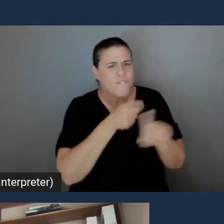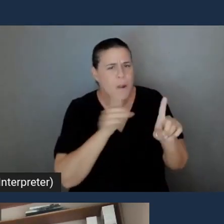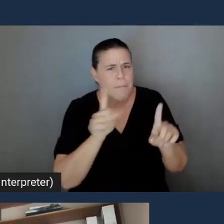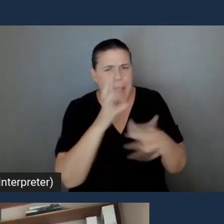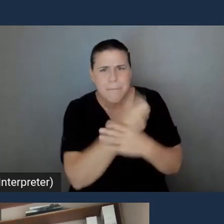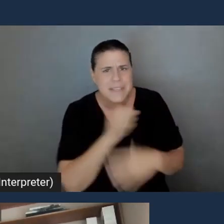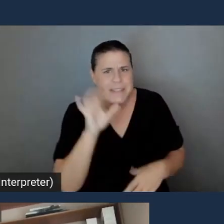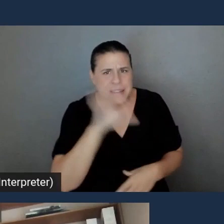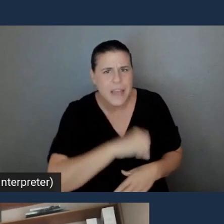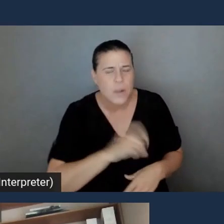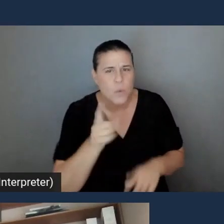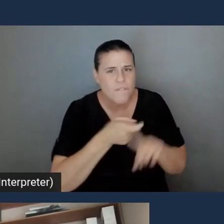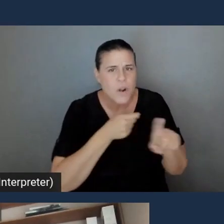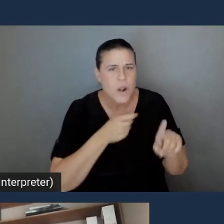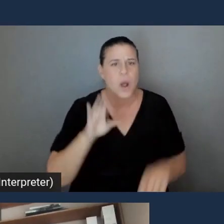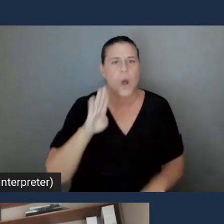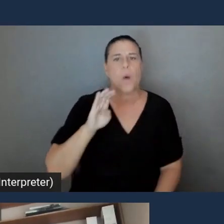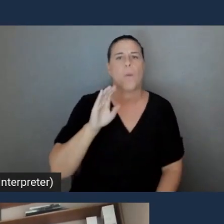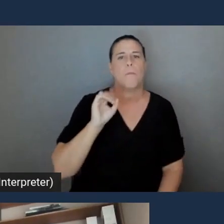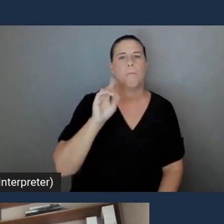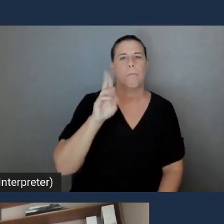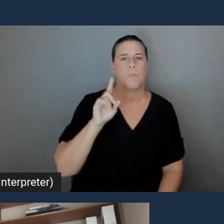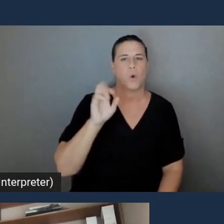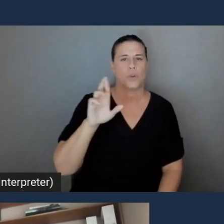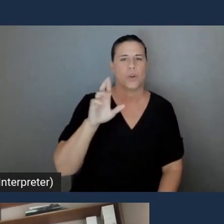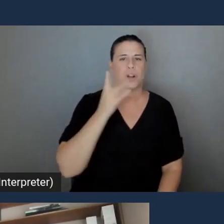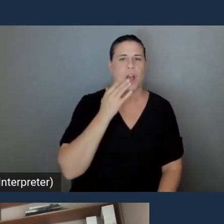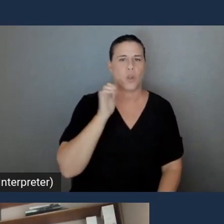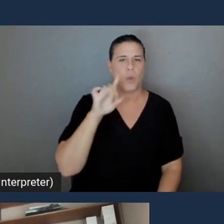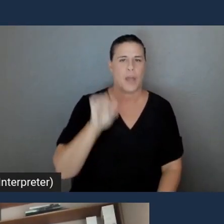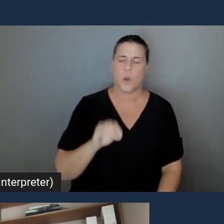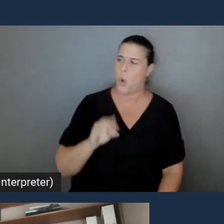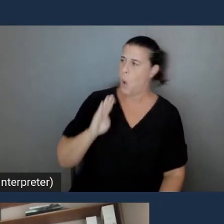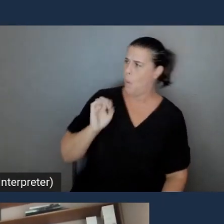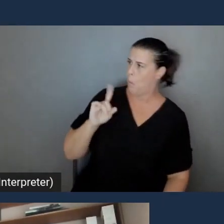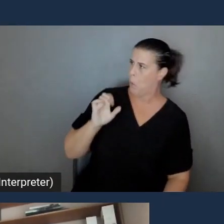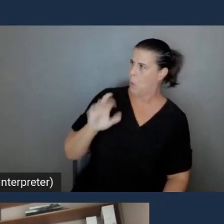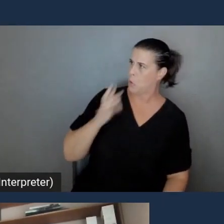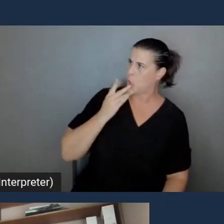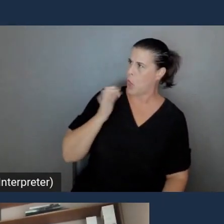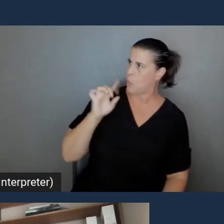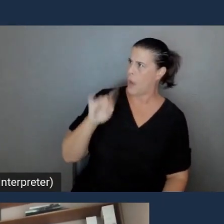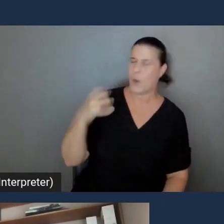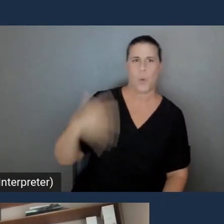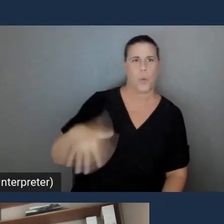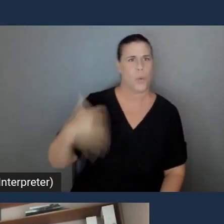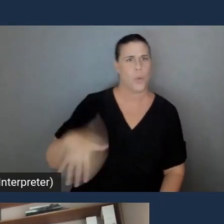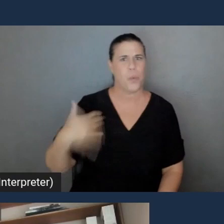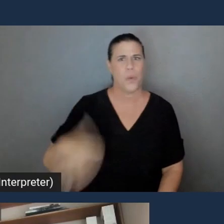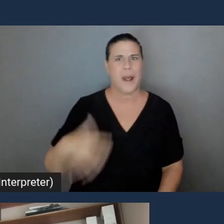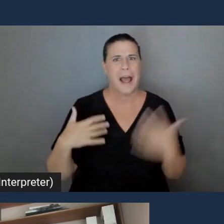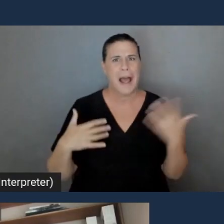that. I'm in Boulder, Colorado. Boulder, Colorado. Wow, that sounds amazing.